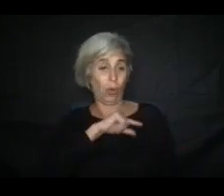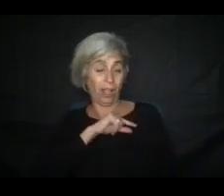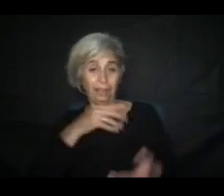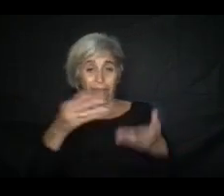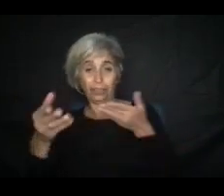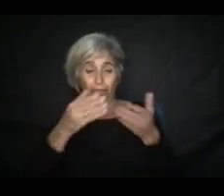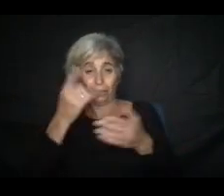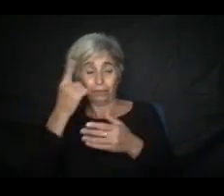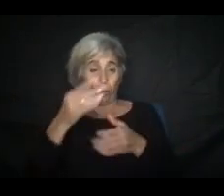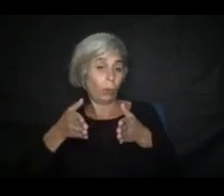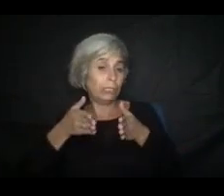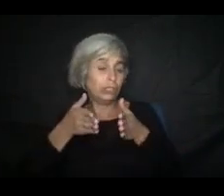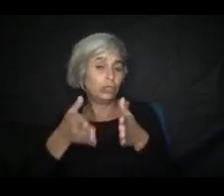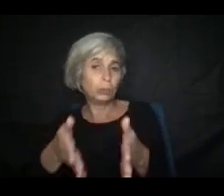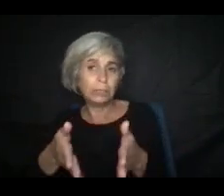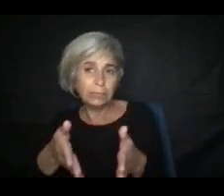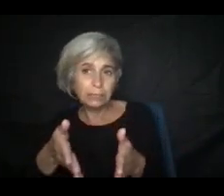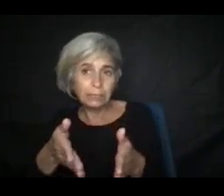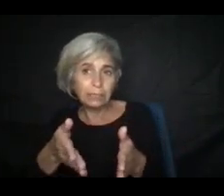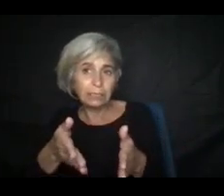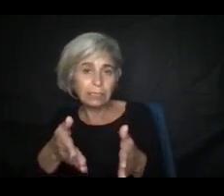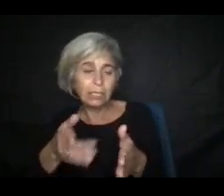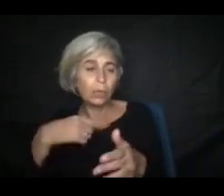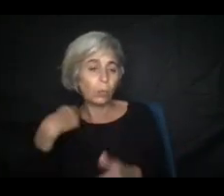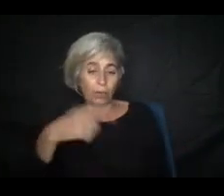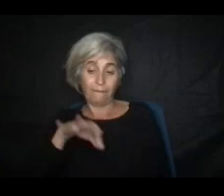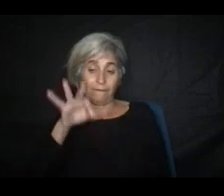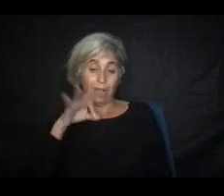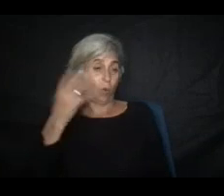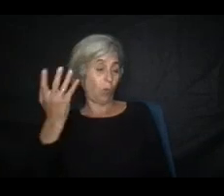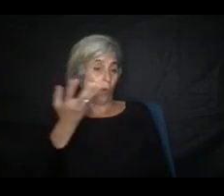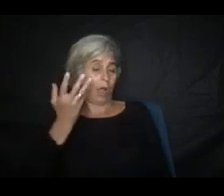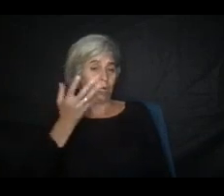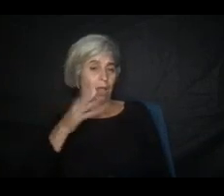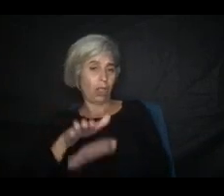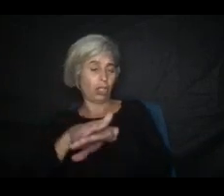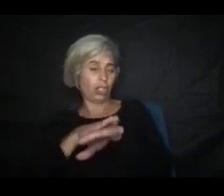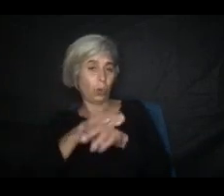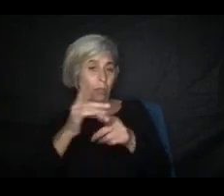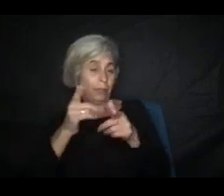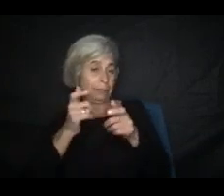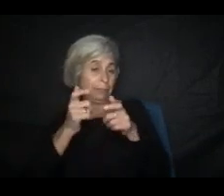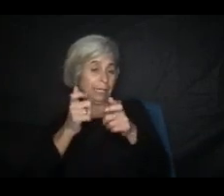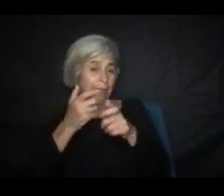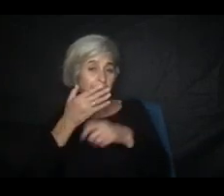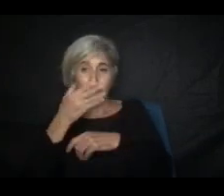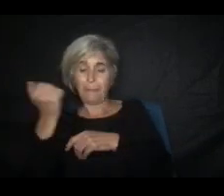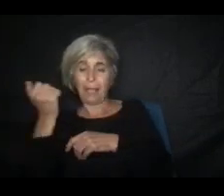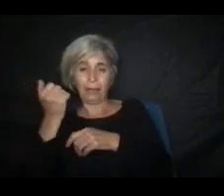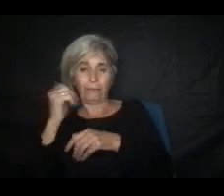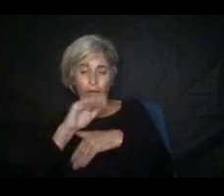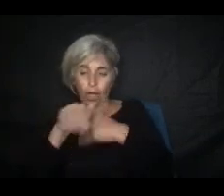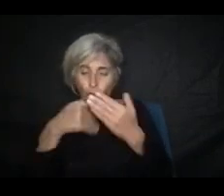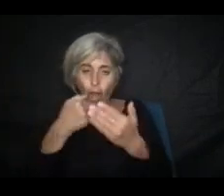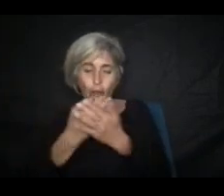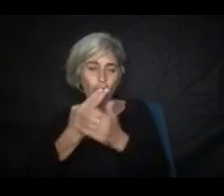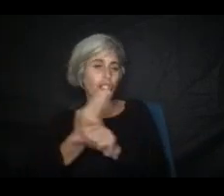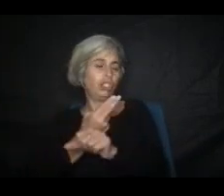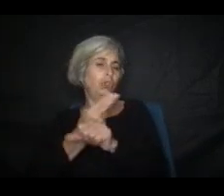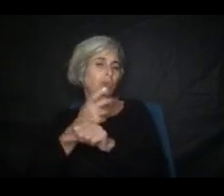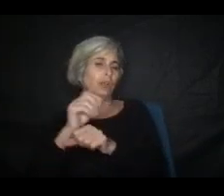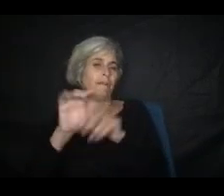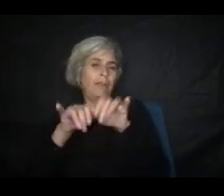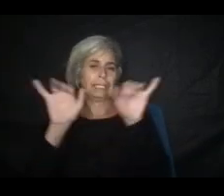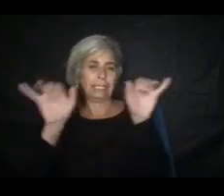for streets, essentially what we found is the slower the speeds, the better it is for all users of the